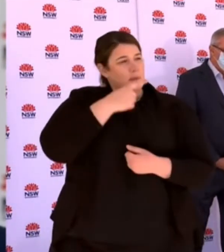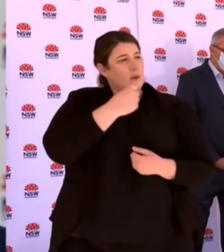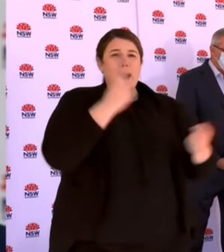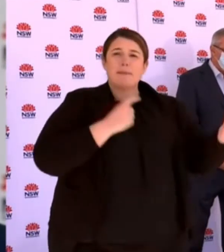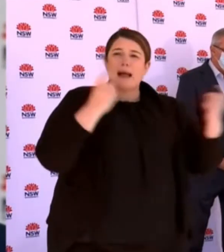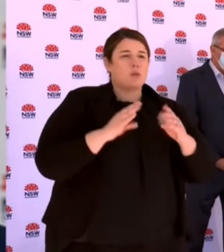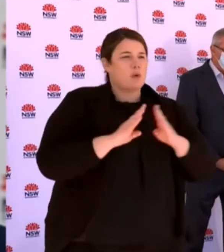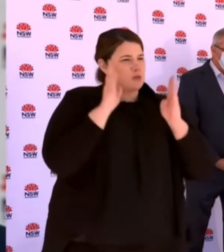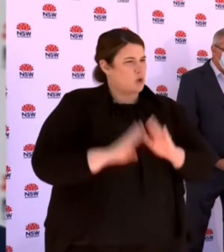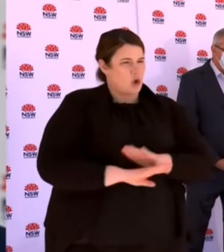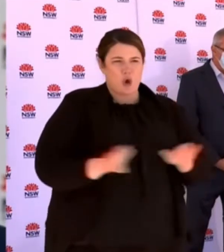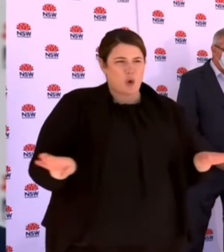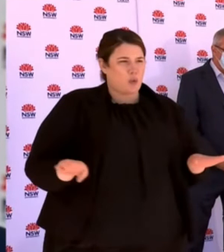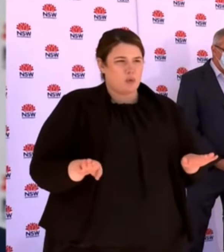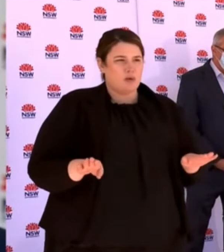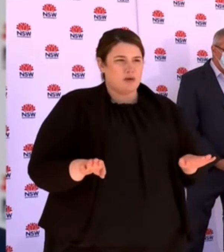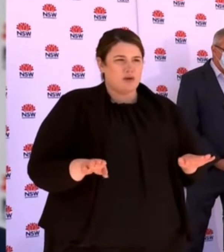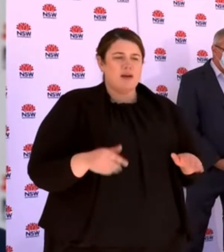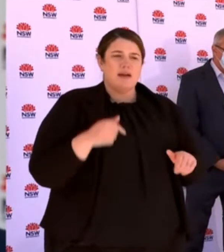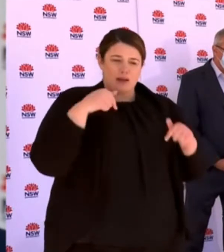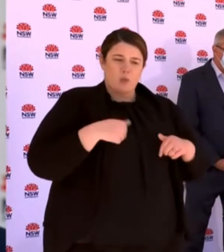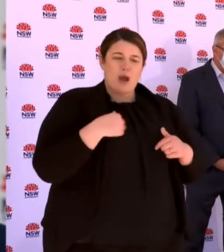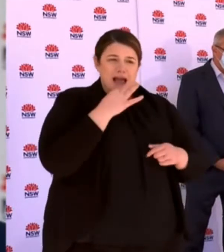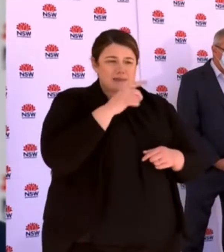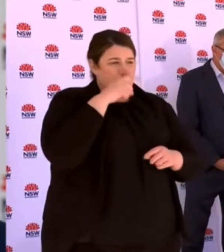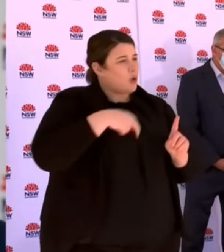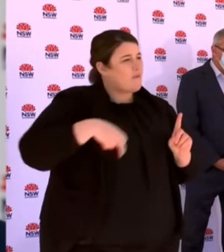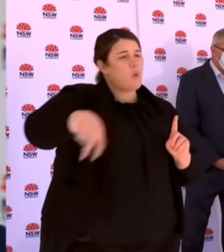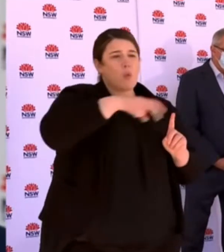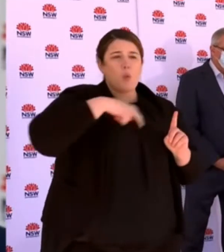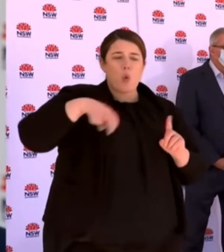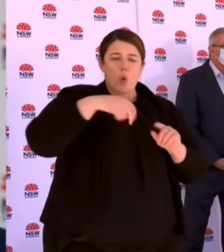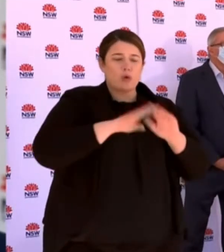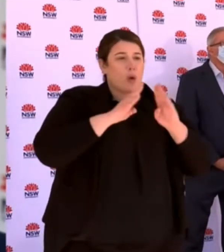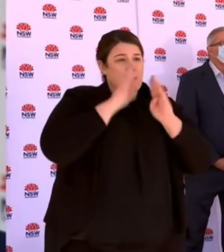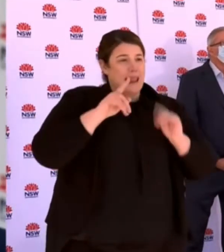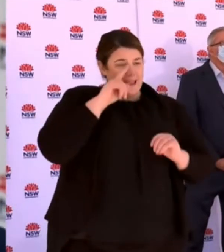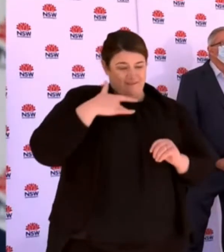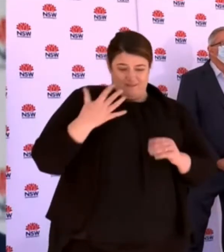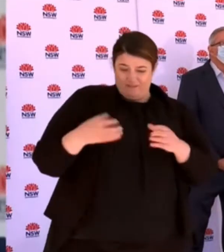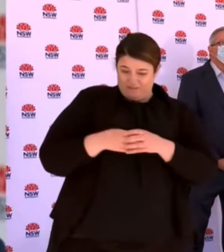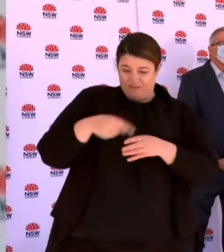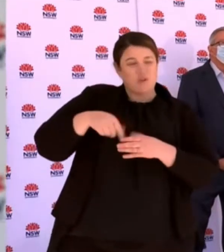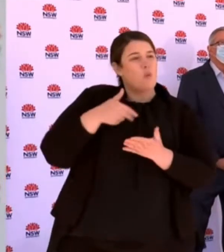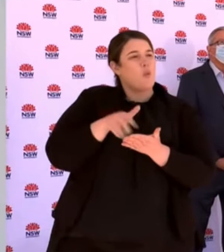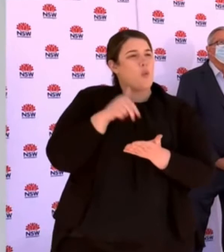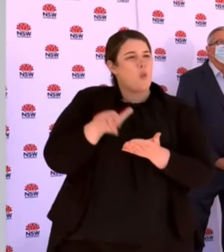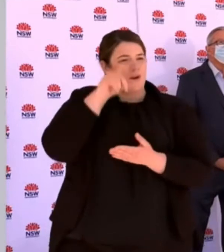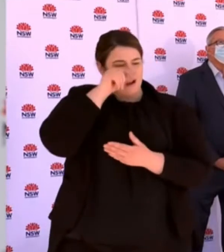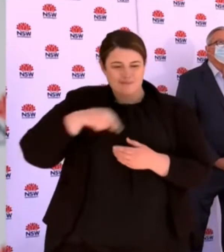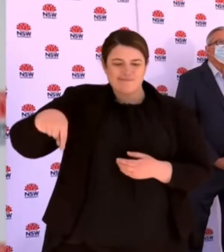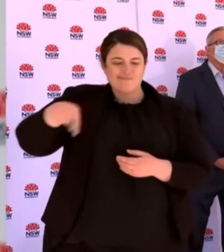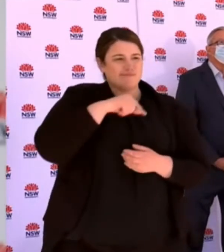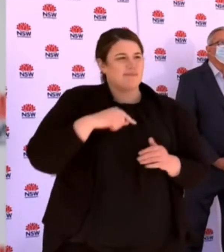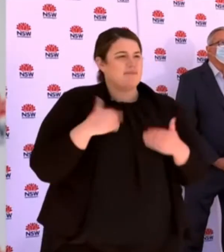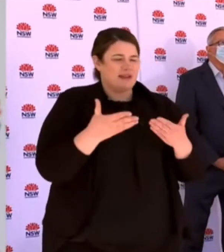your house, whereas we're giving people a bit of freedom to walk around the block in a household group, go down to the park, stay in that